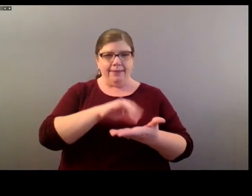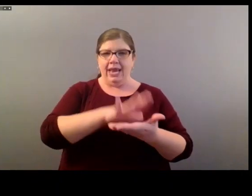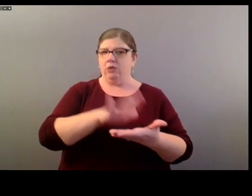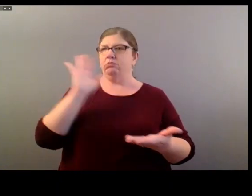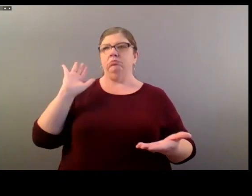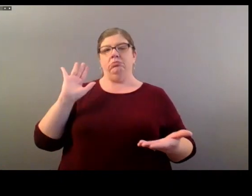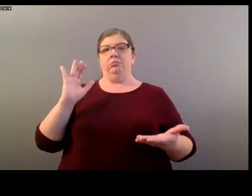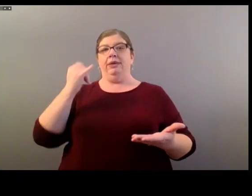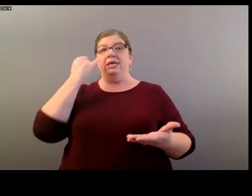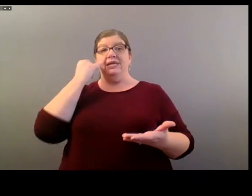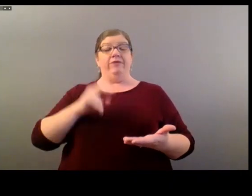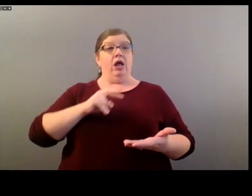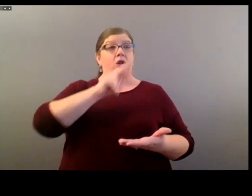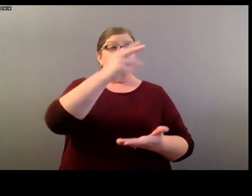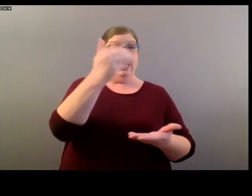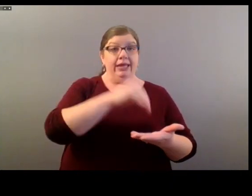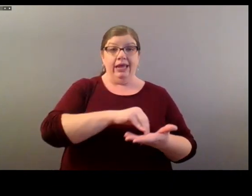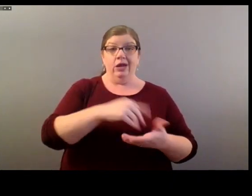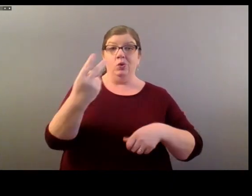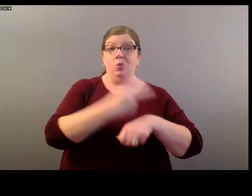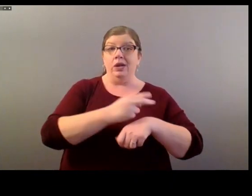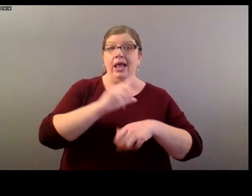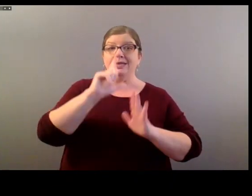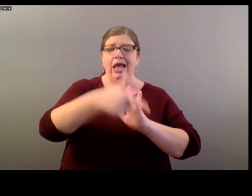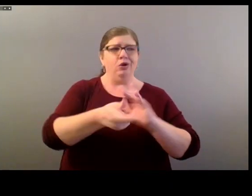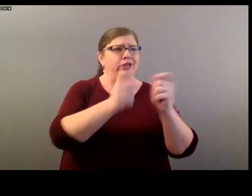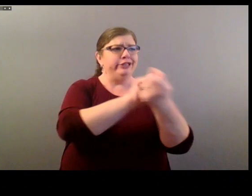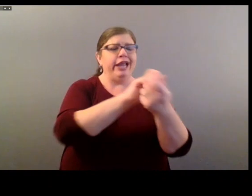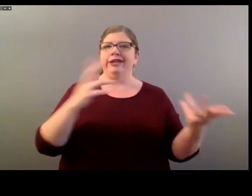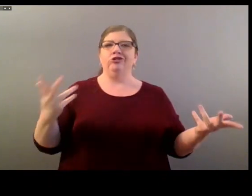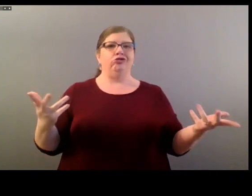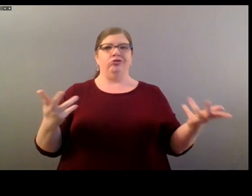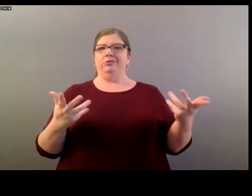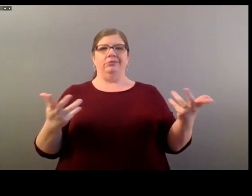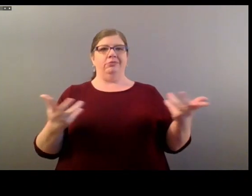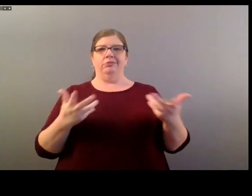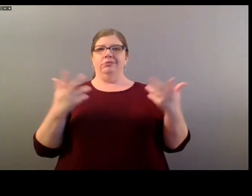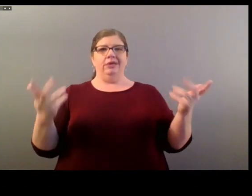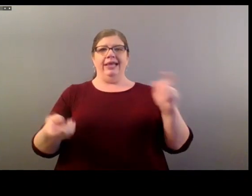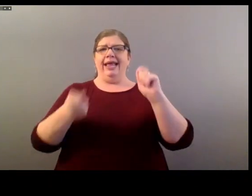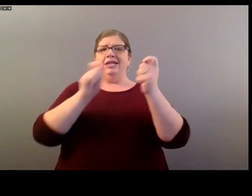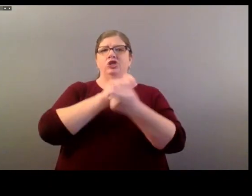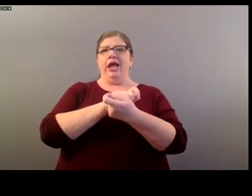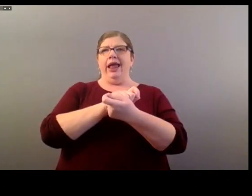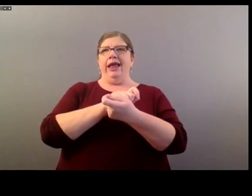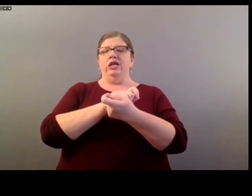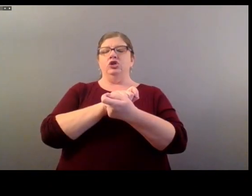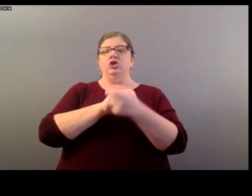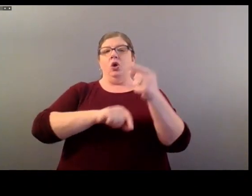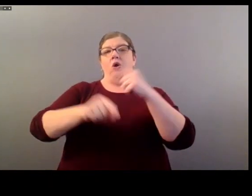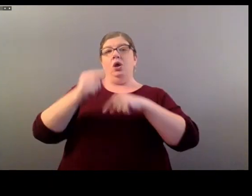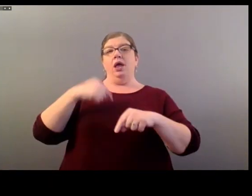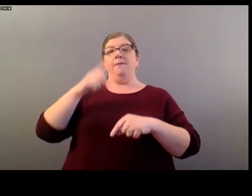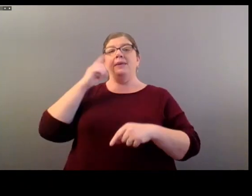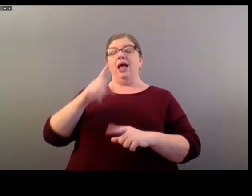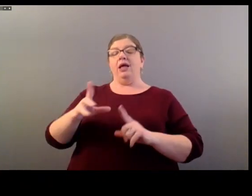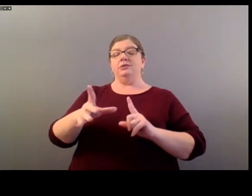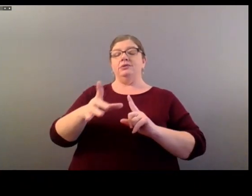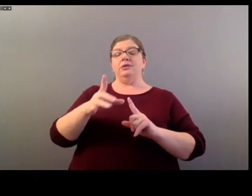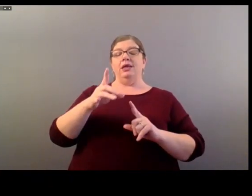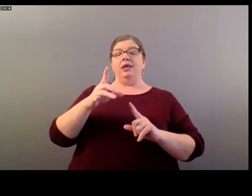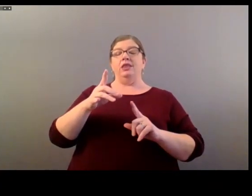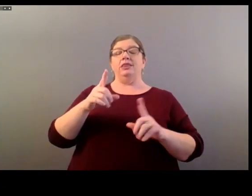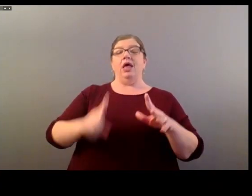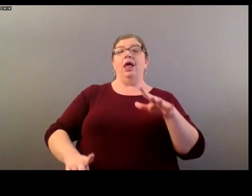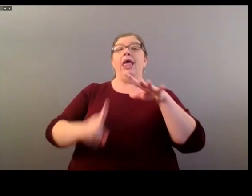look again a couple of days later, they have changed because they get changed retroactively because of the episode date, which is so